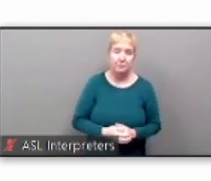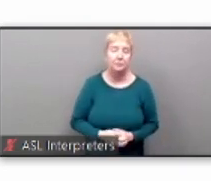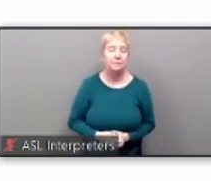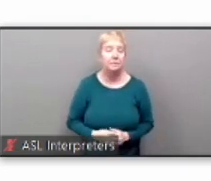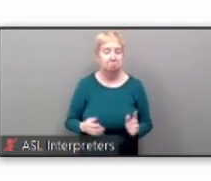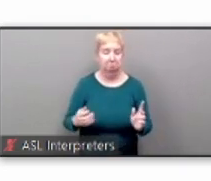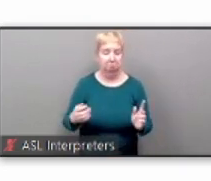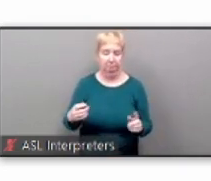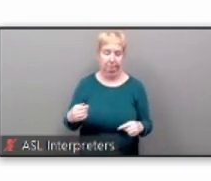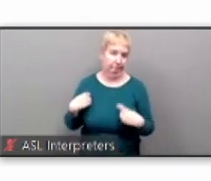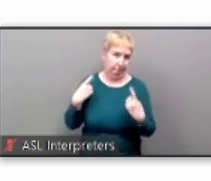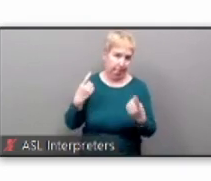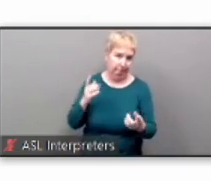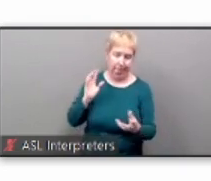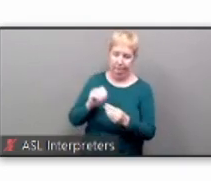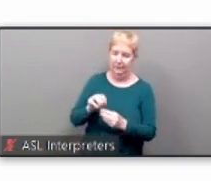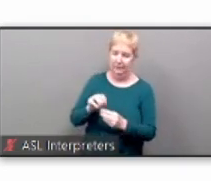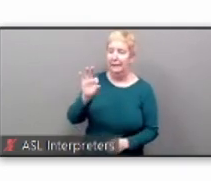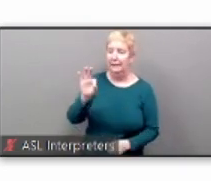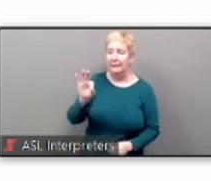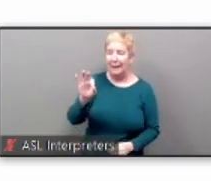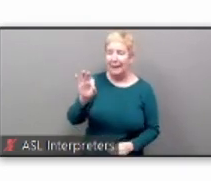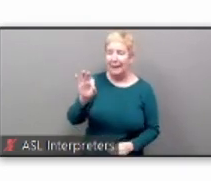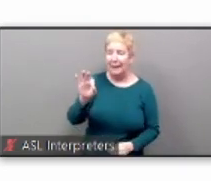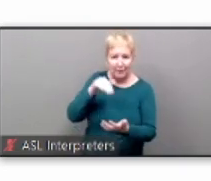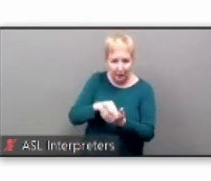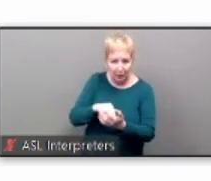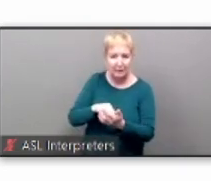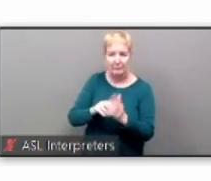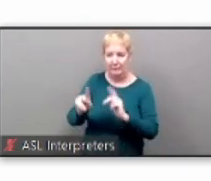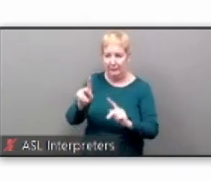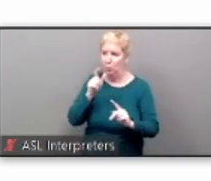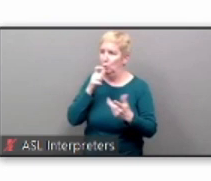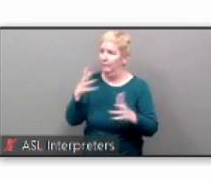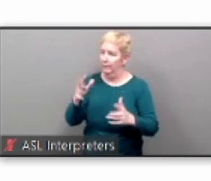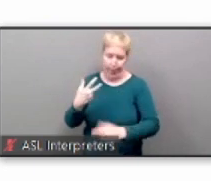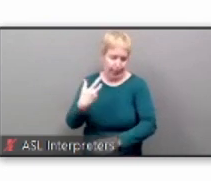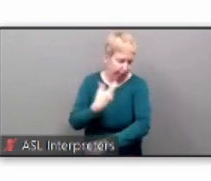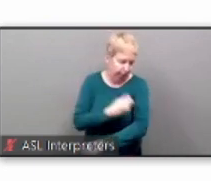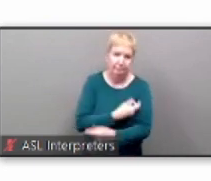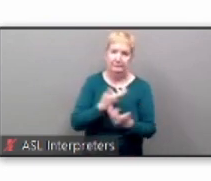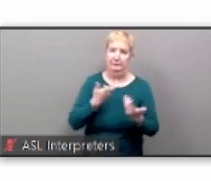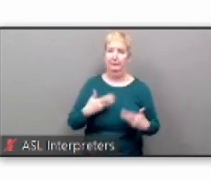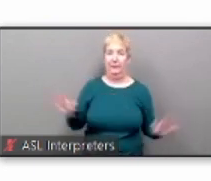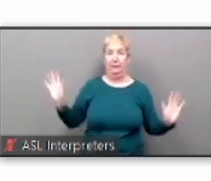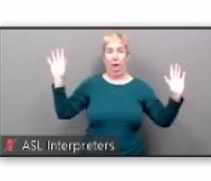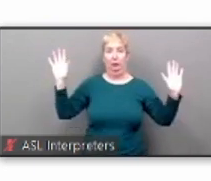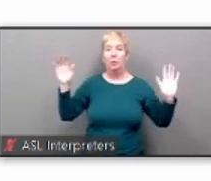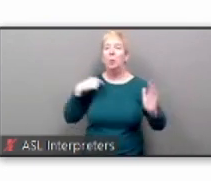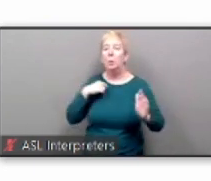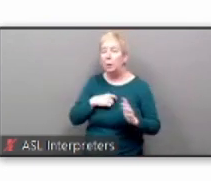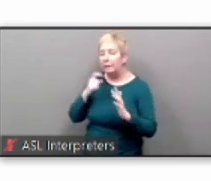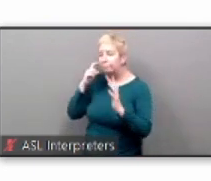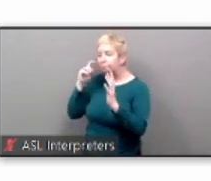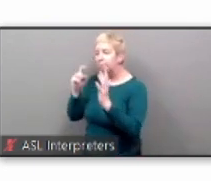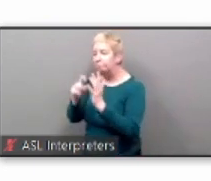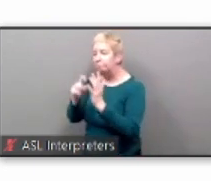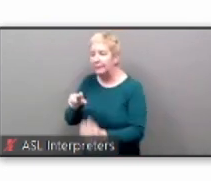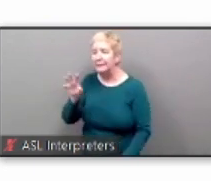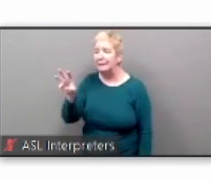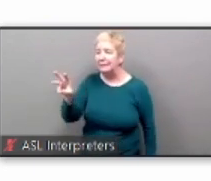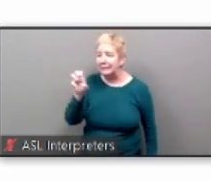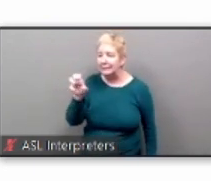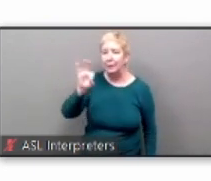So among over 900,000 fully vaccinated New Mexicans, we have identified